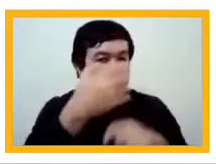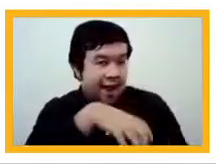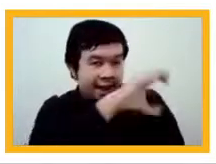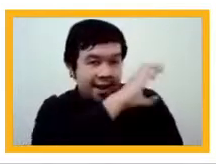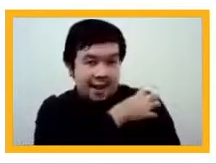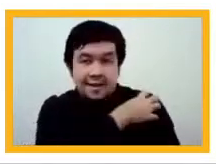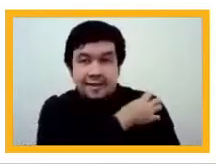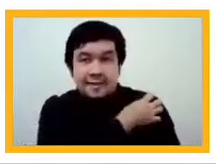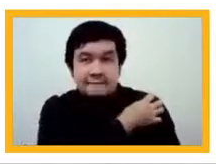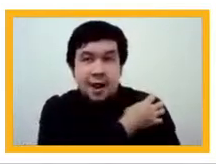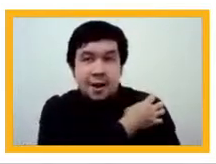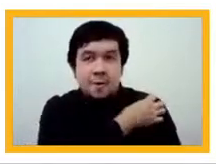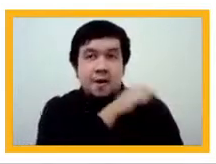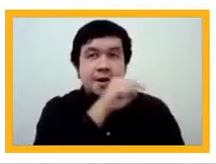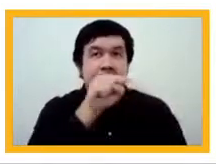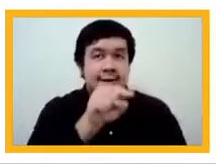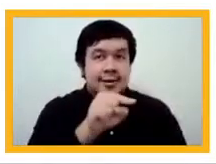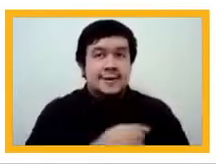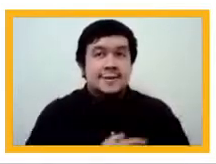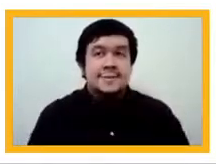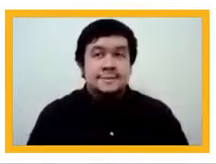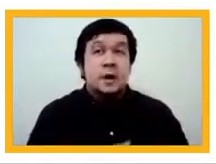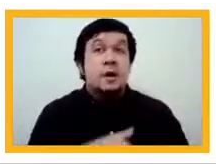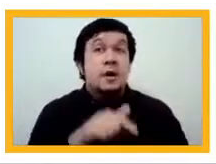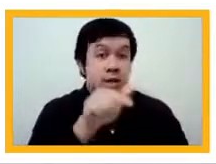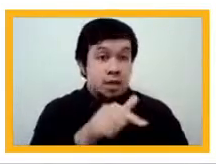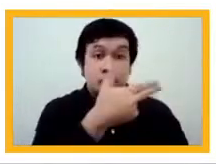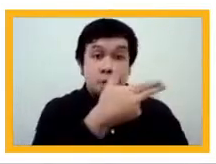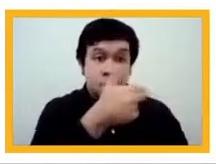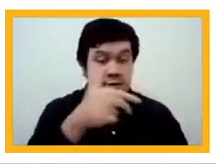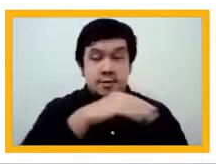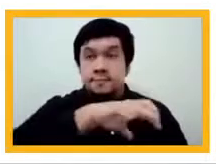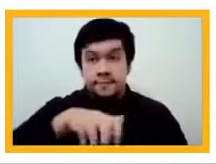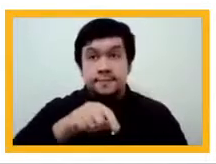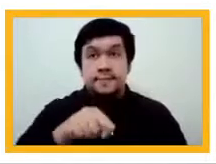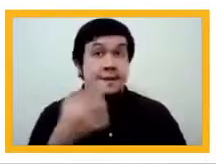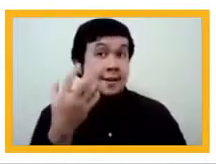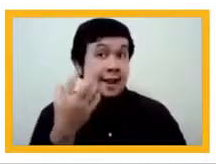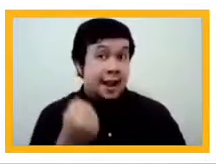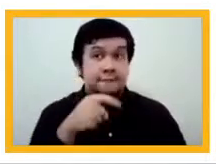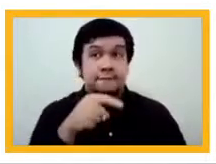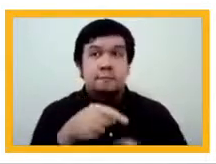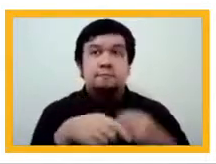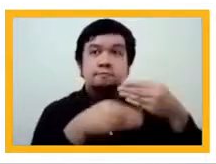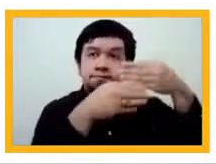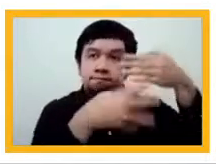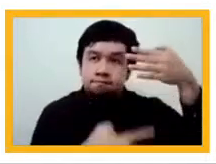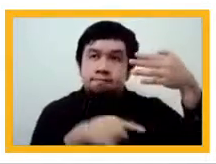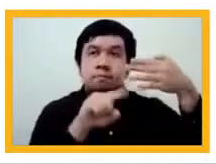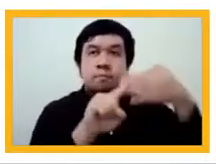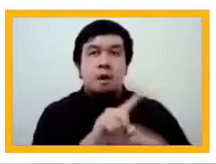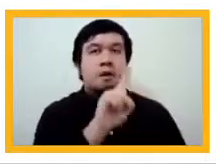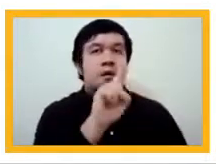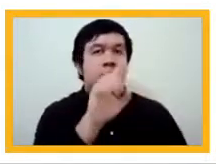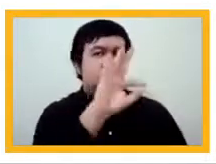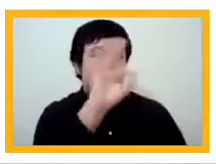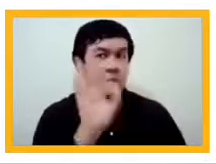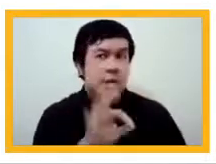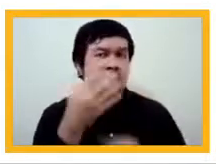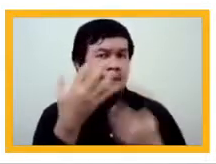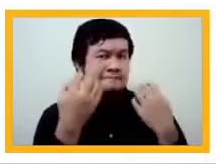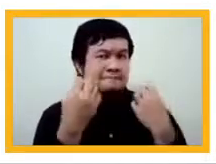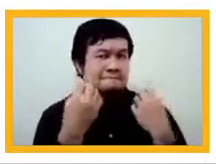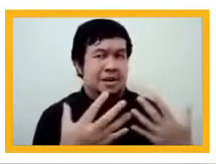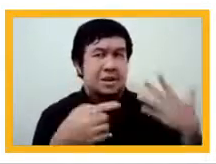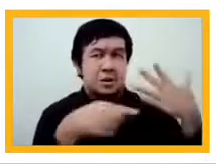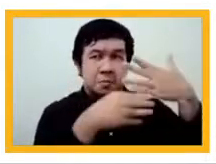presenting. I'm looking here, there is another question about, a lot of questions about industries, like how do